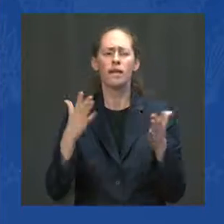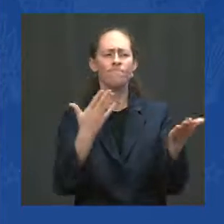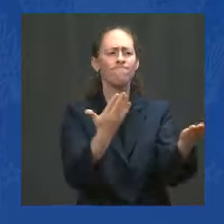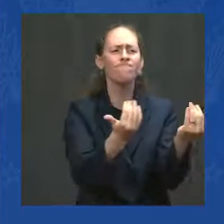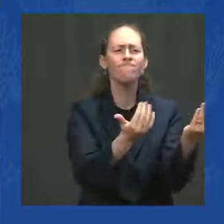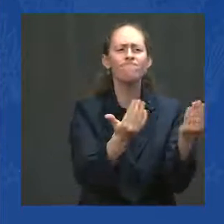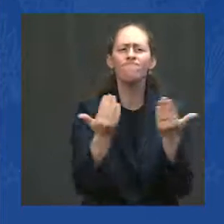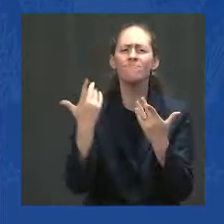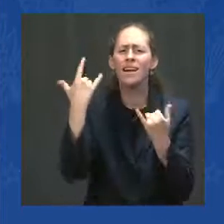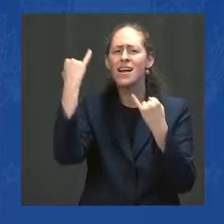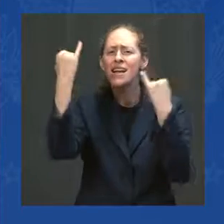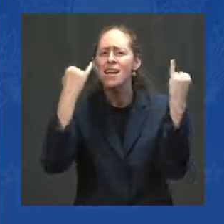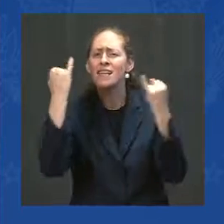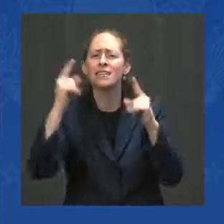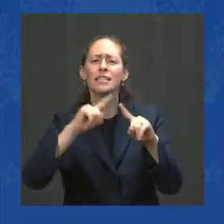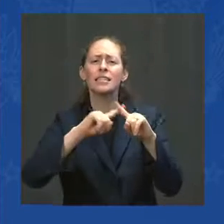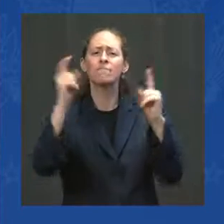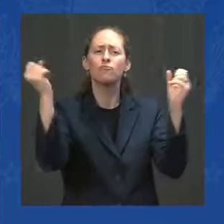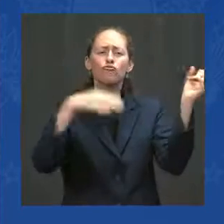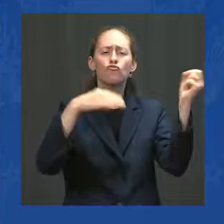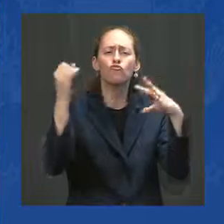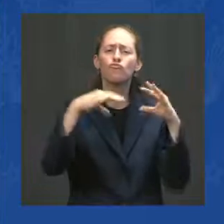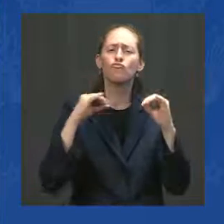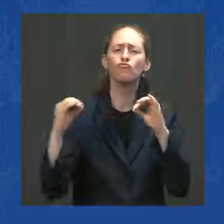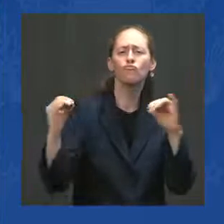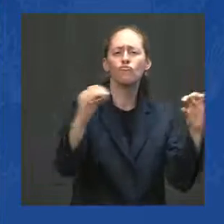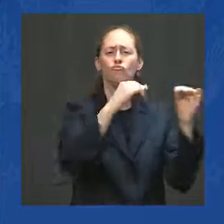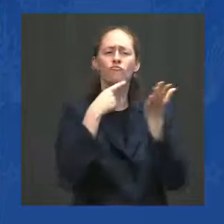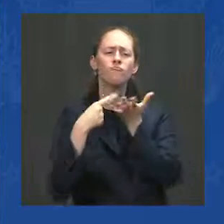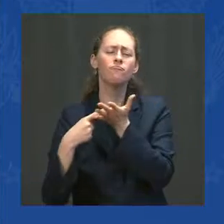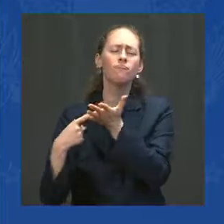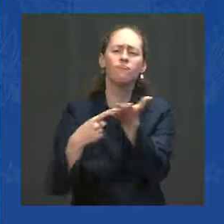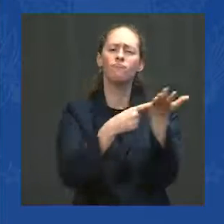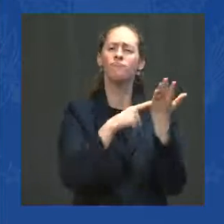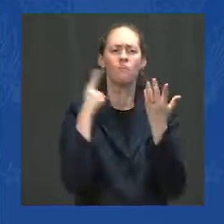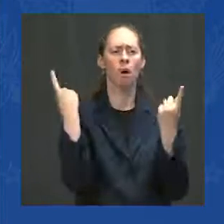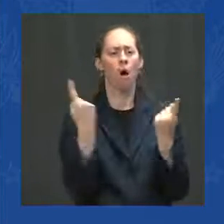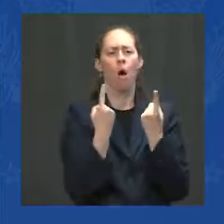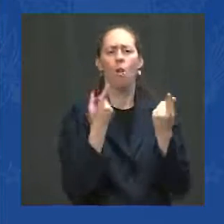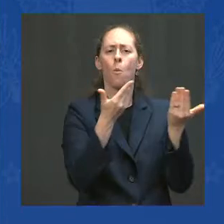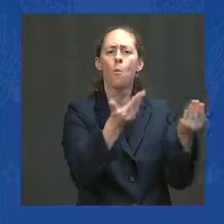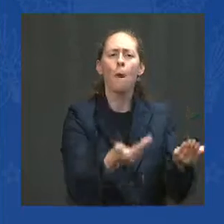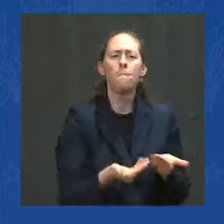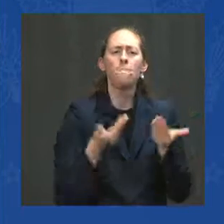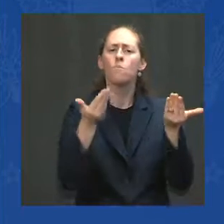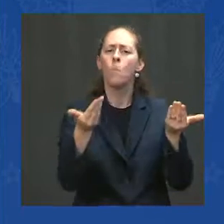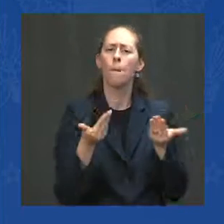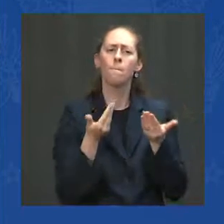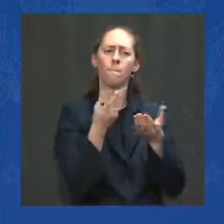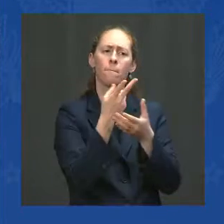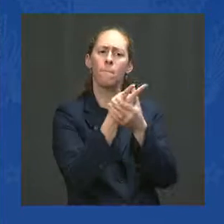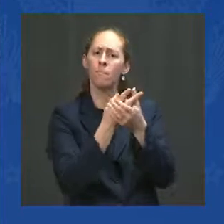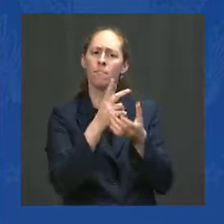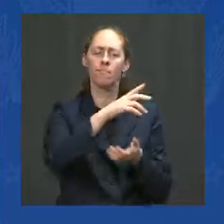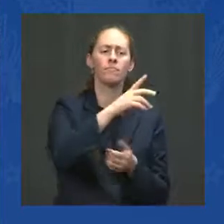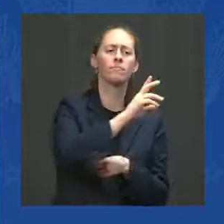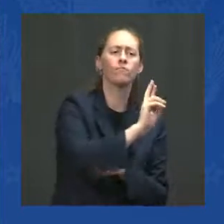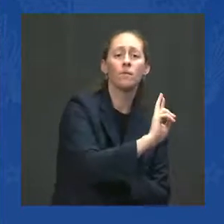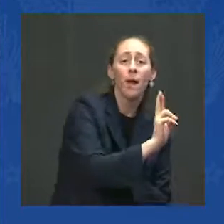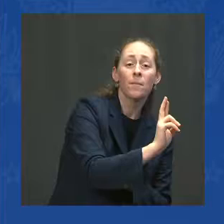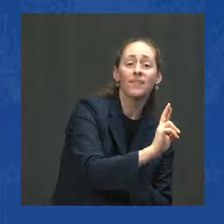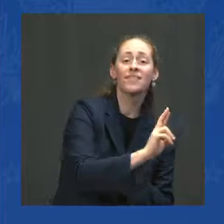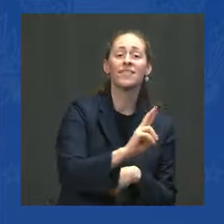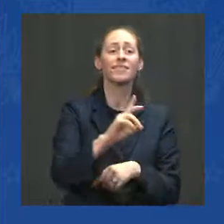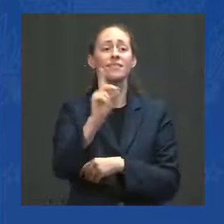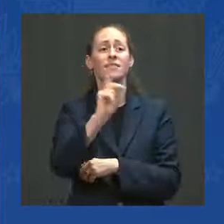You welcomed debate. You welcomed Democrats and independents and Republicans to meet